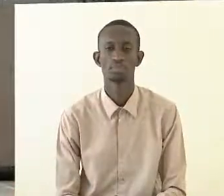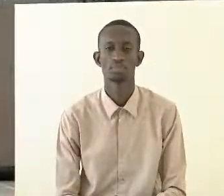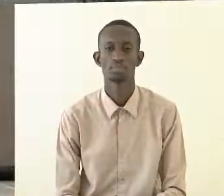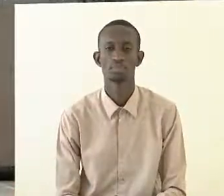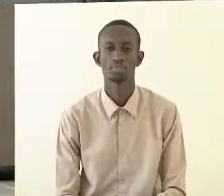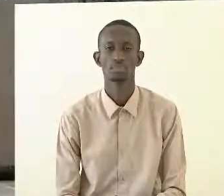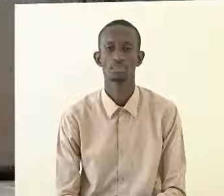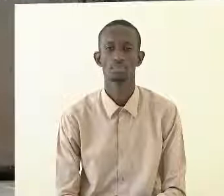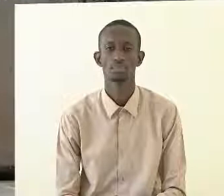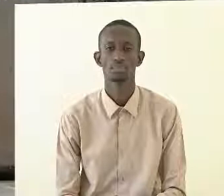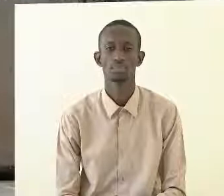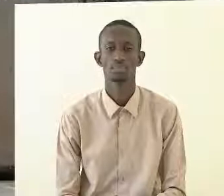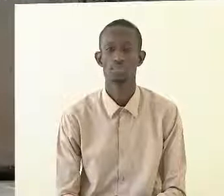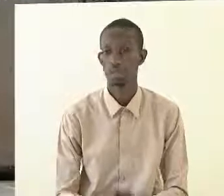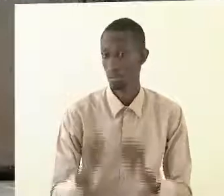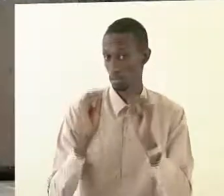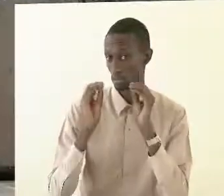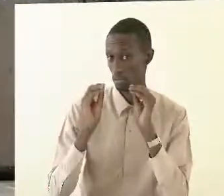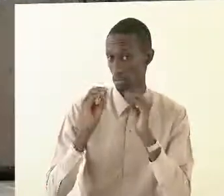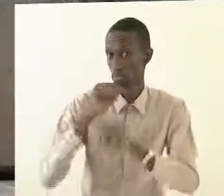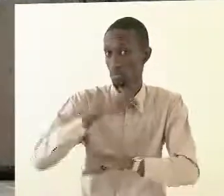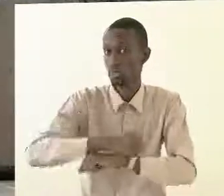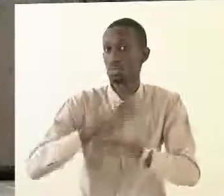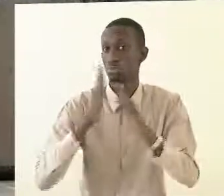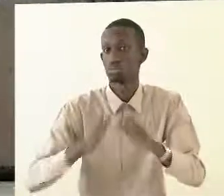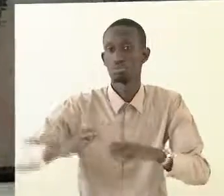where I work with senior 6 students